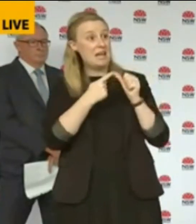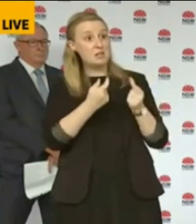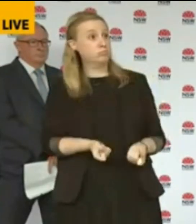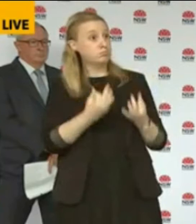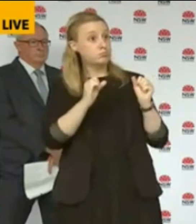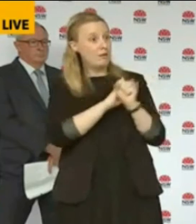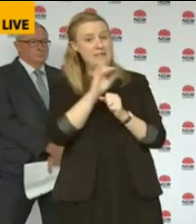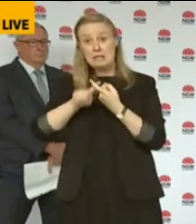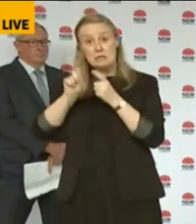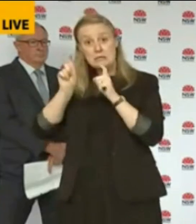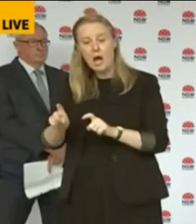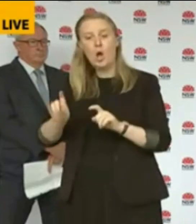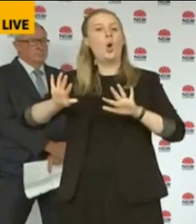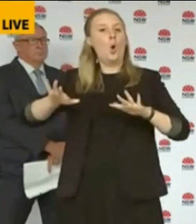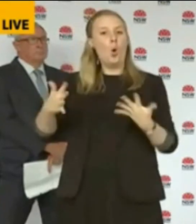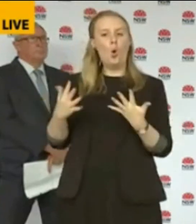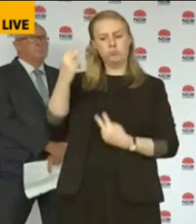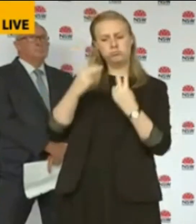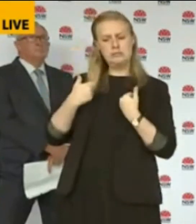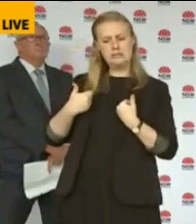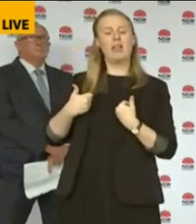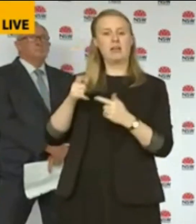back to you with the details. So the